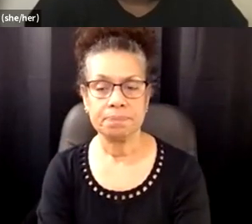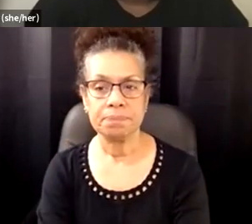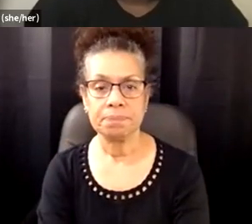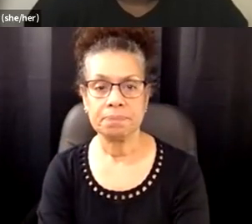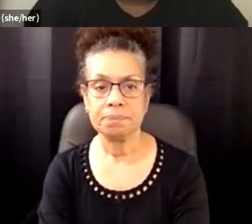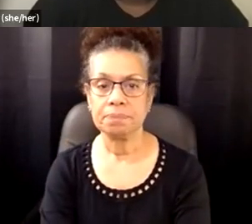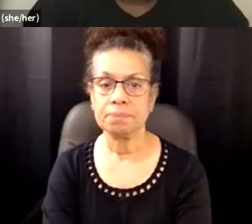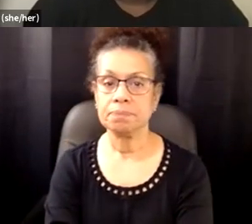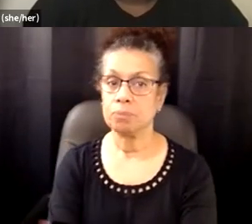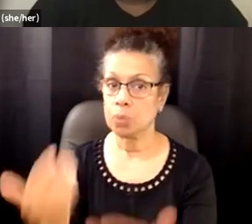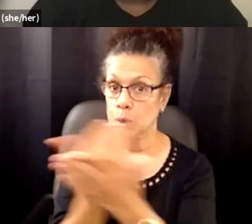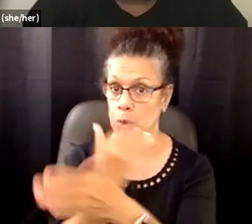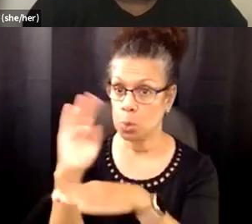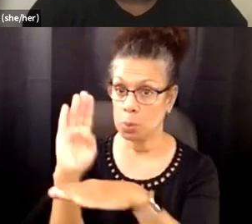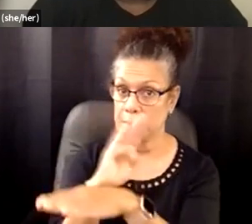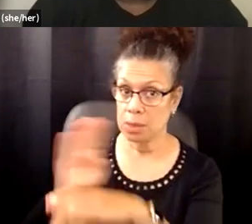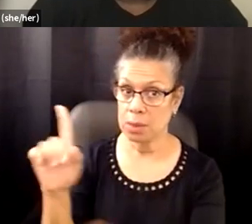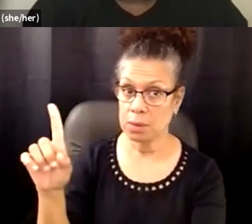is there any new business